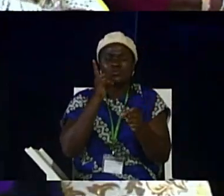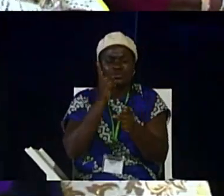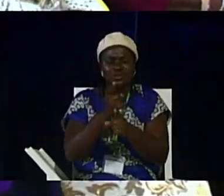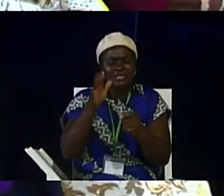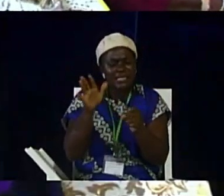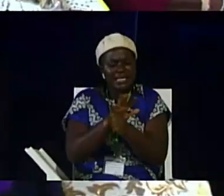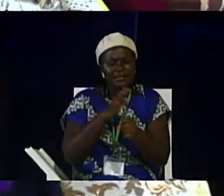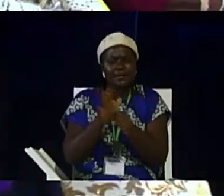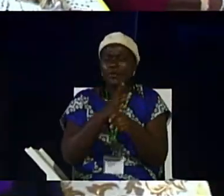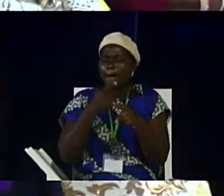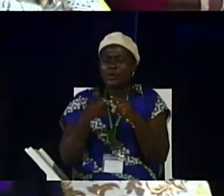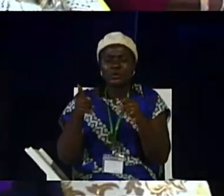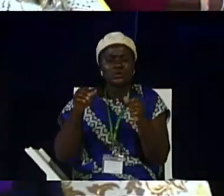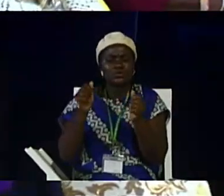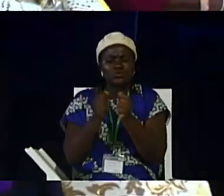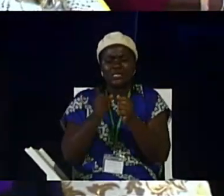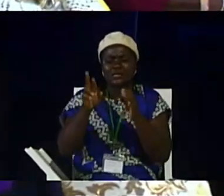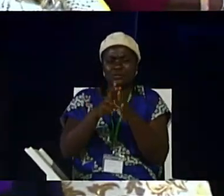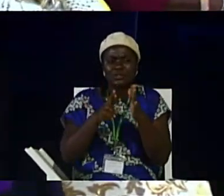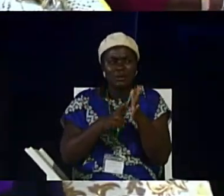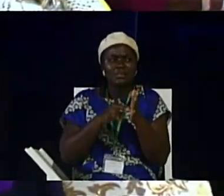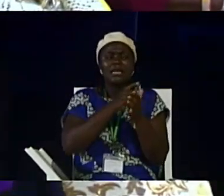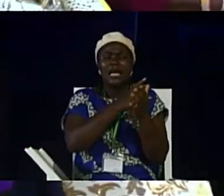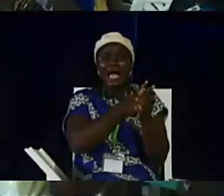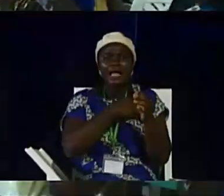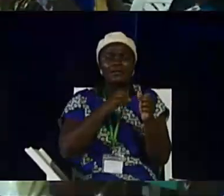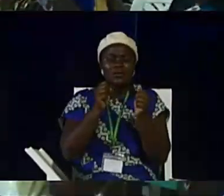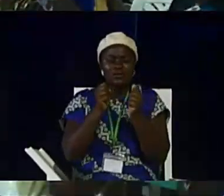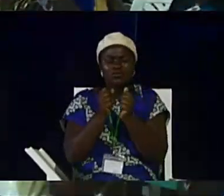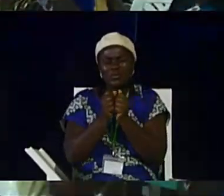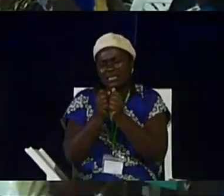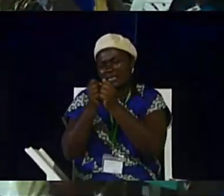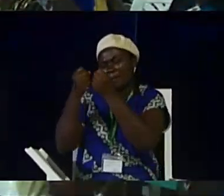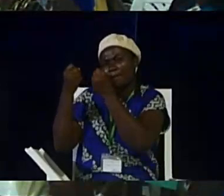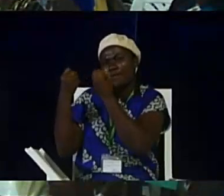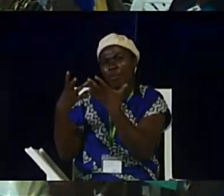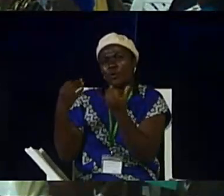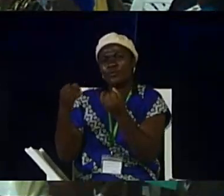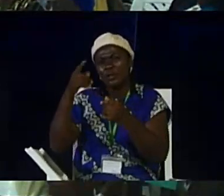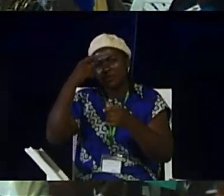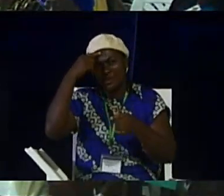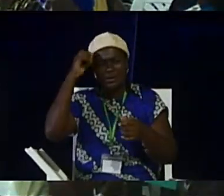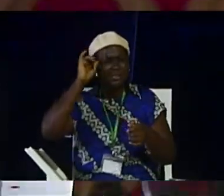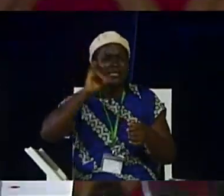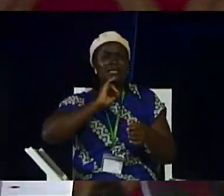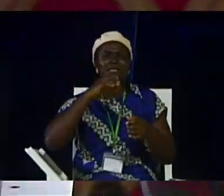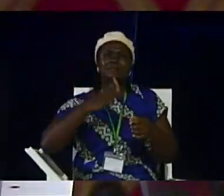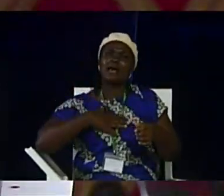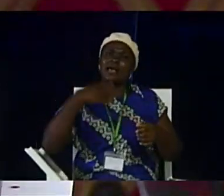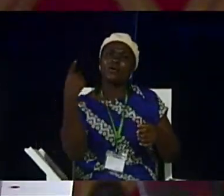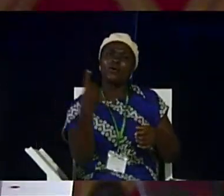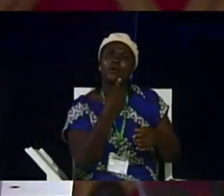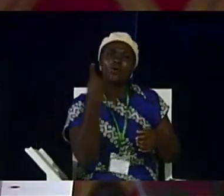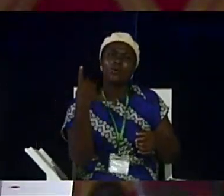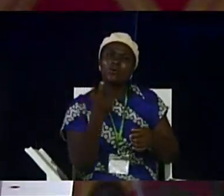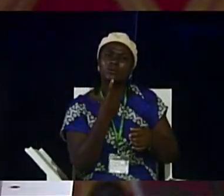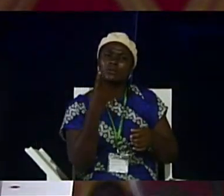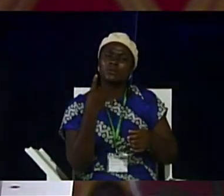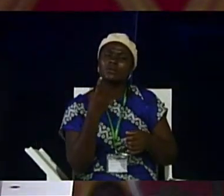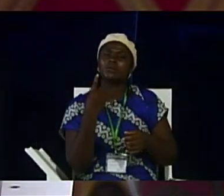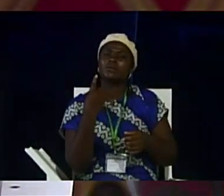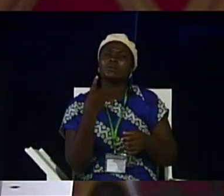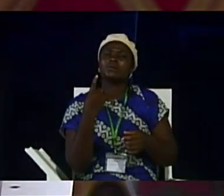with reserve and with leftover, because he is not only omnipotent, he